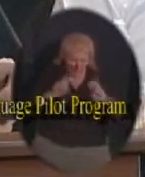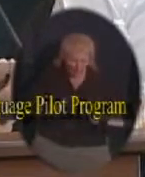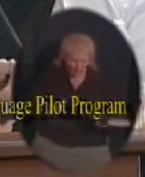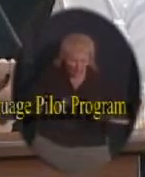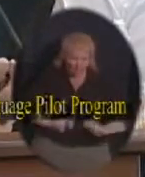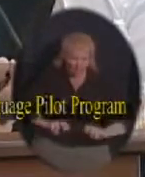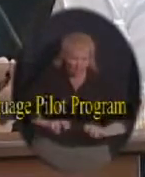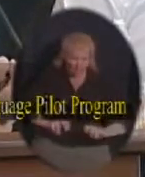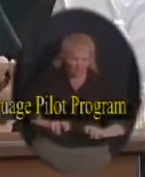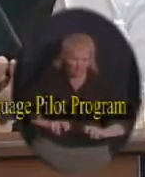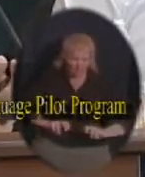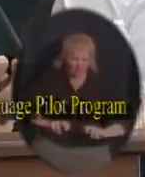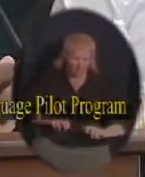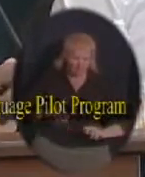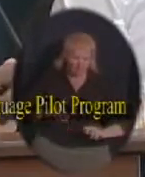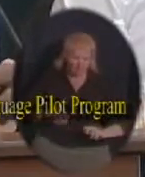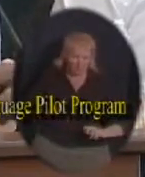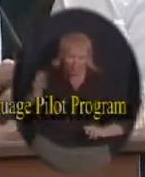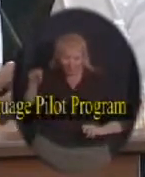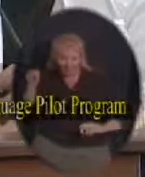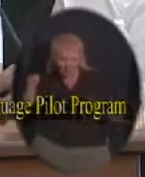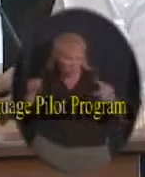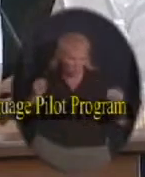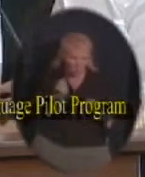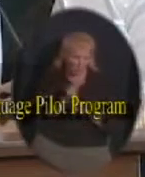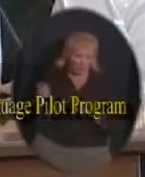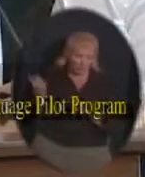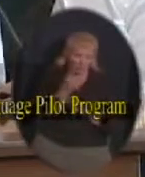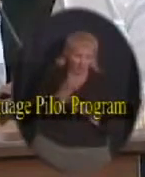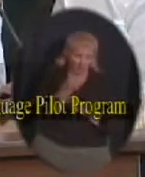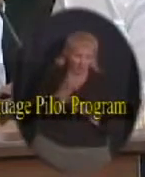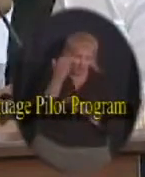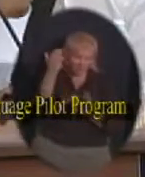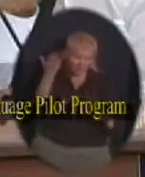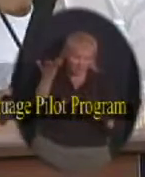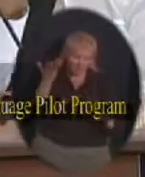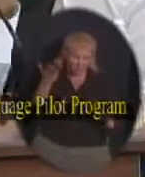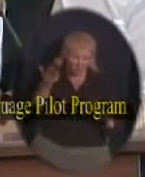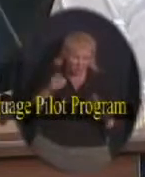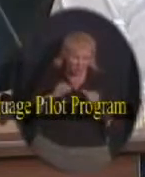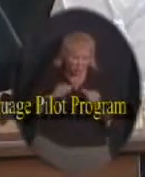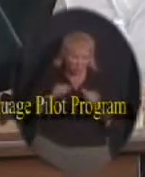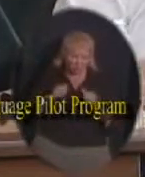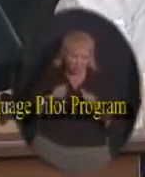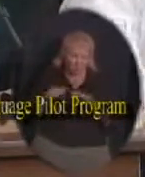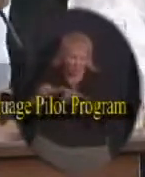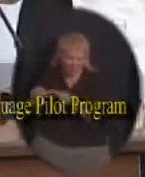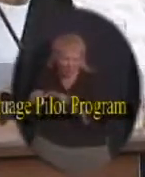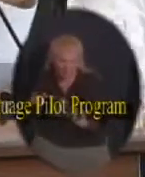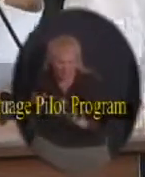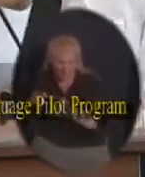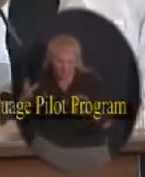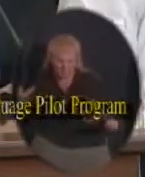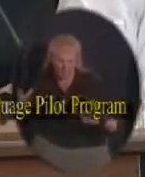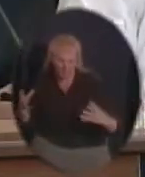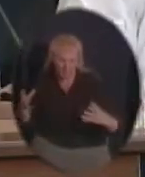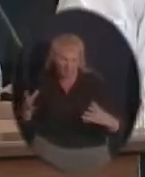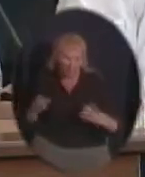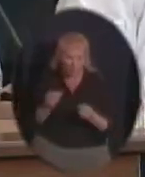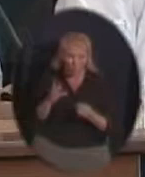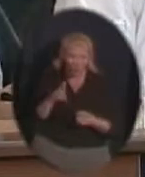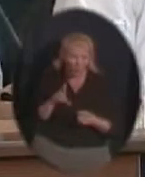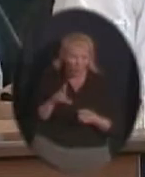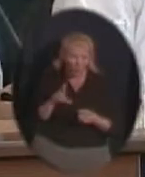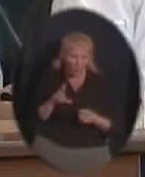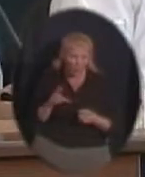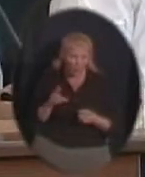either going to be yay or nay a year from now. Do we continue, or do we expand, or do we take another year and look at it?